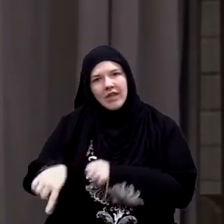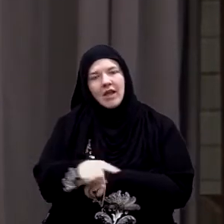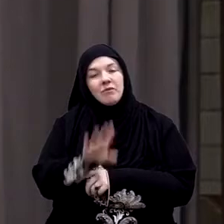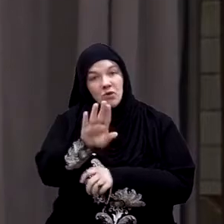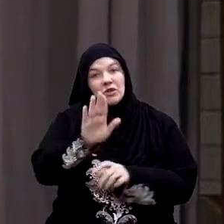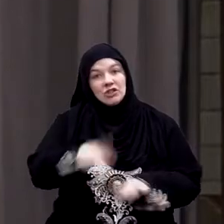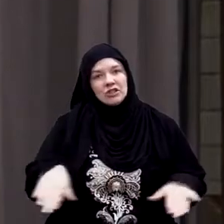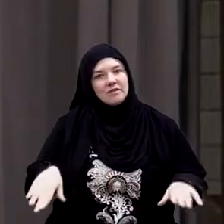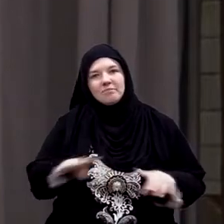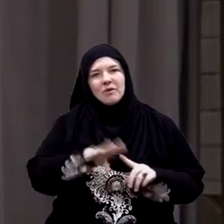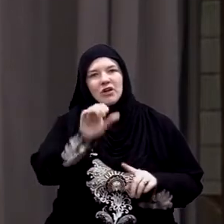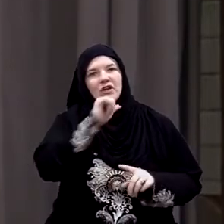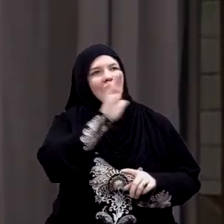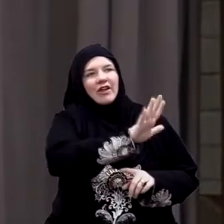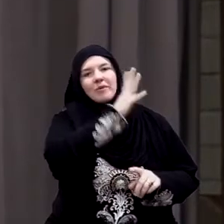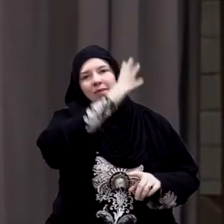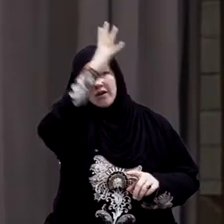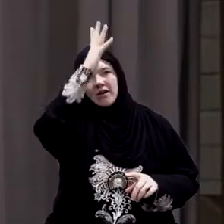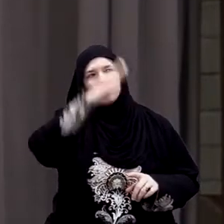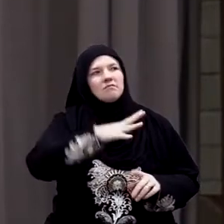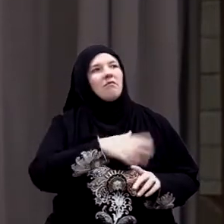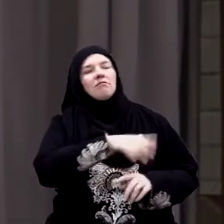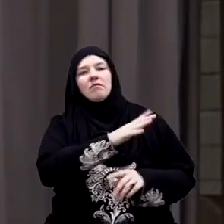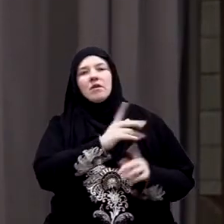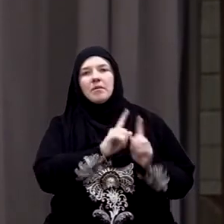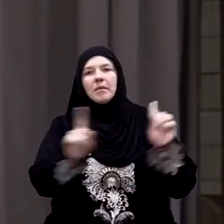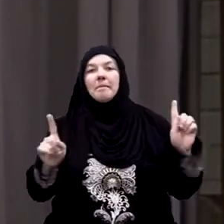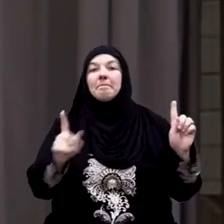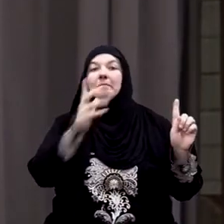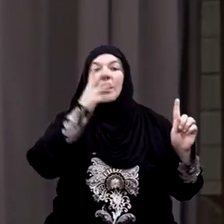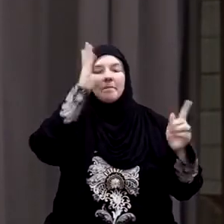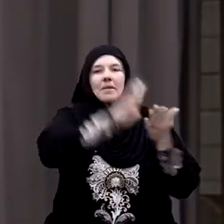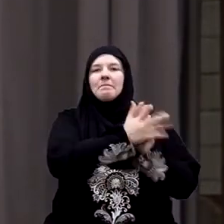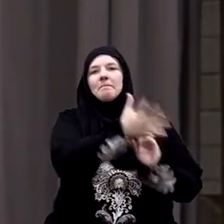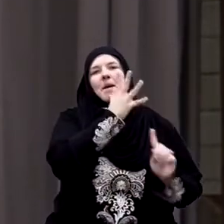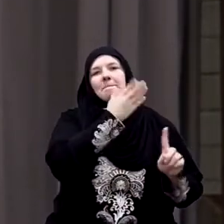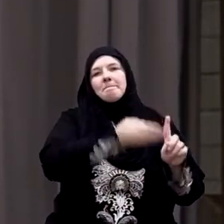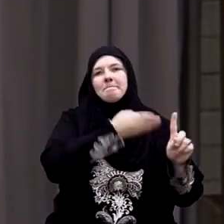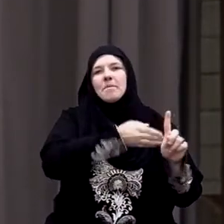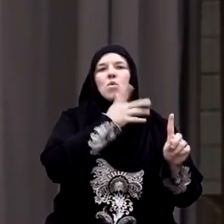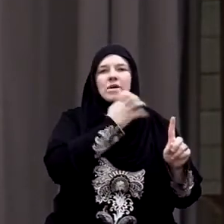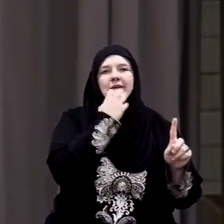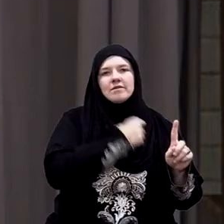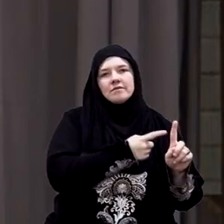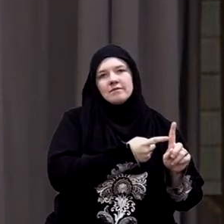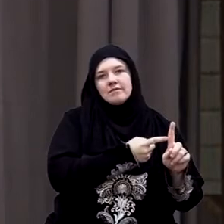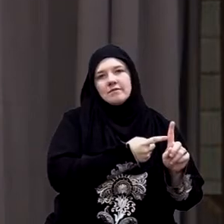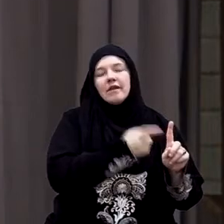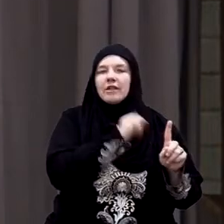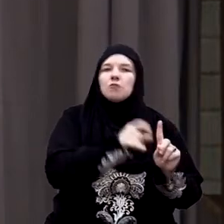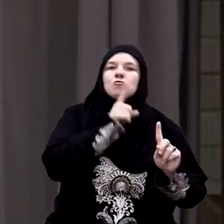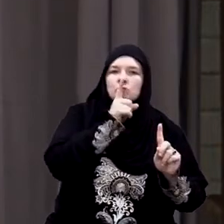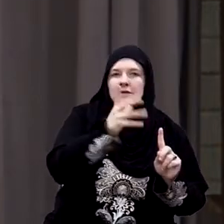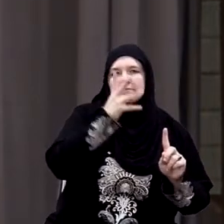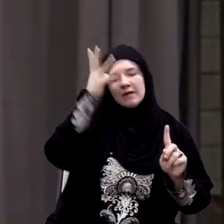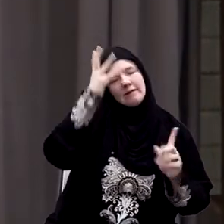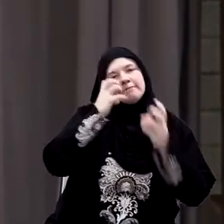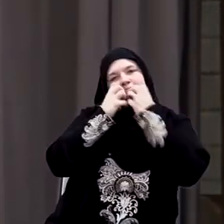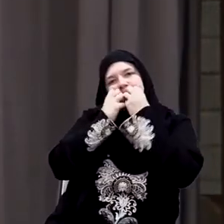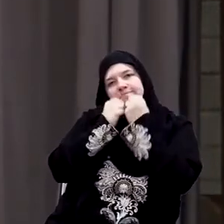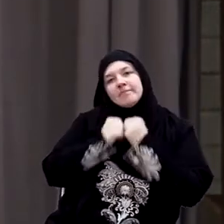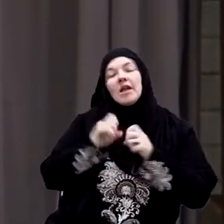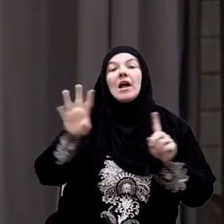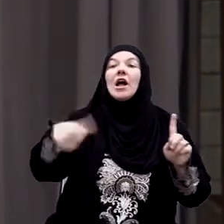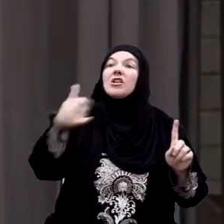your children, but you are not their parent. Their parent becomes the mother who cares. That's the real parent. The